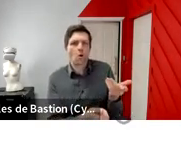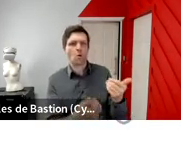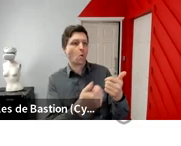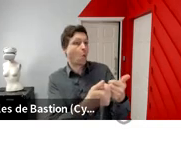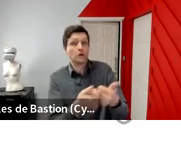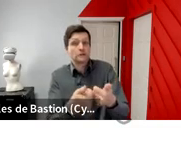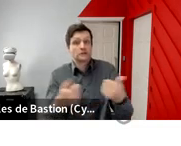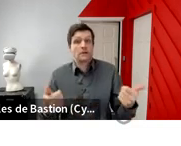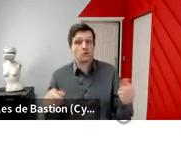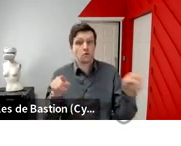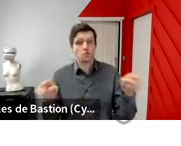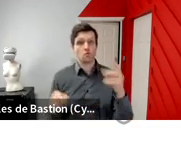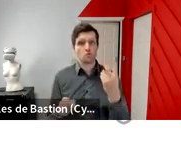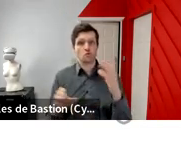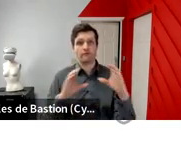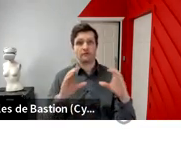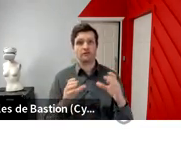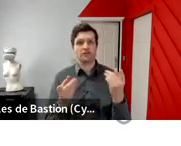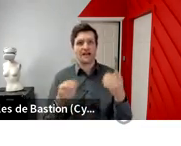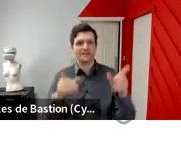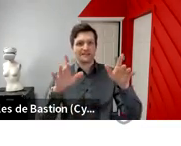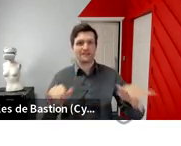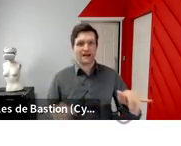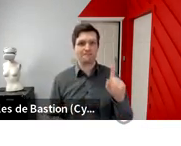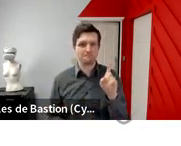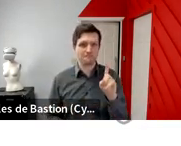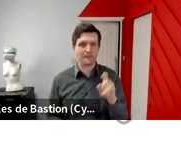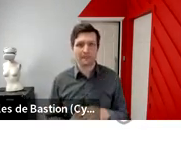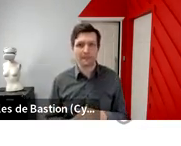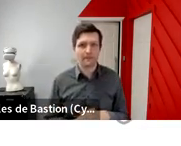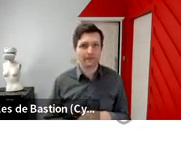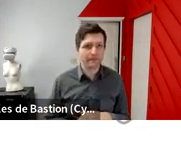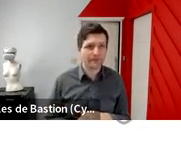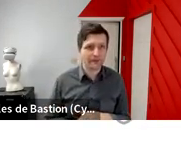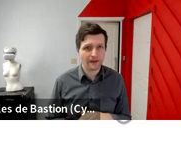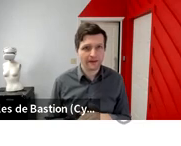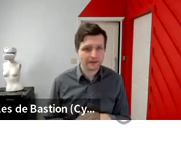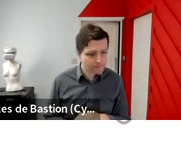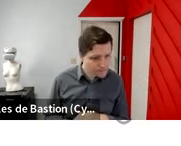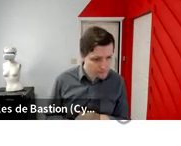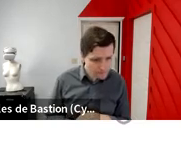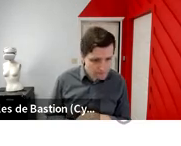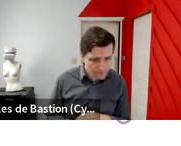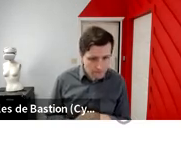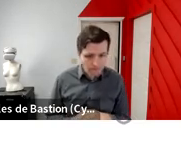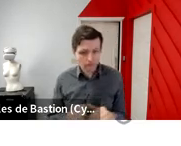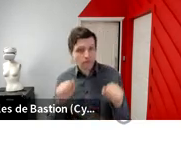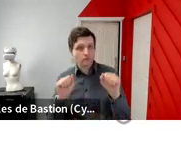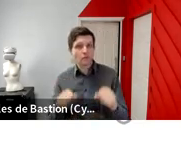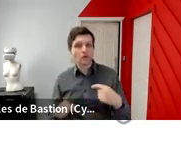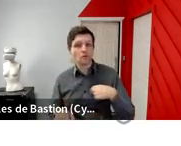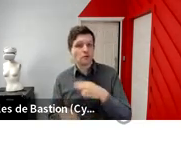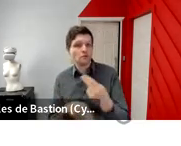How does the person understand which one to follow? Can you separate the two conversations if they're happening at the same time? That's another thing.